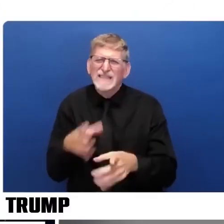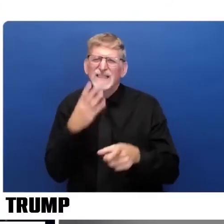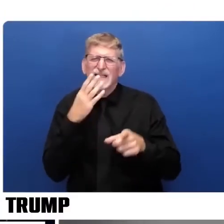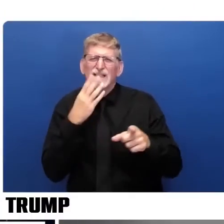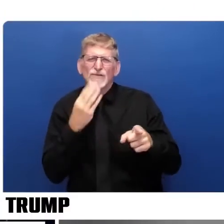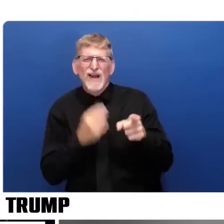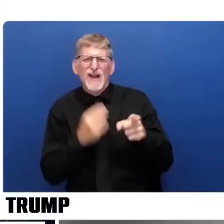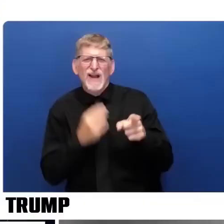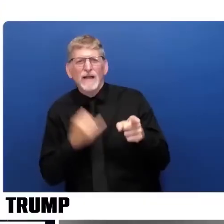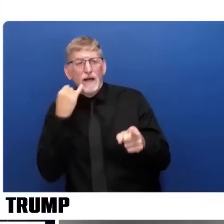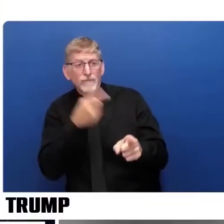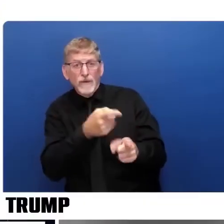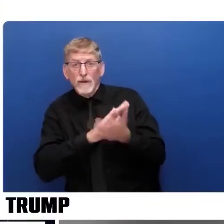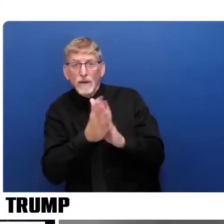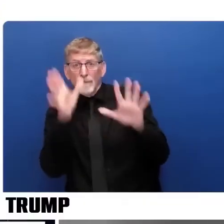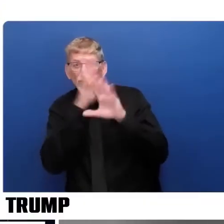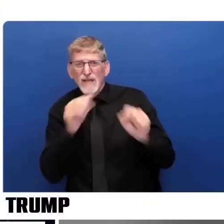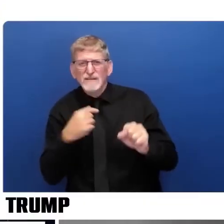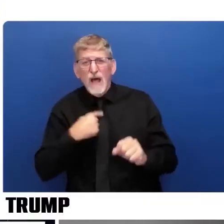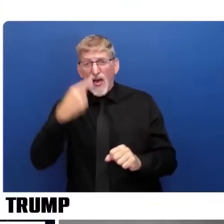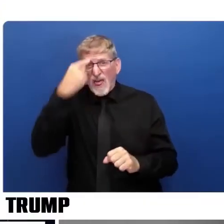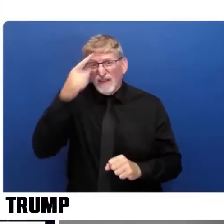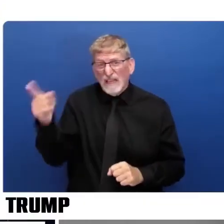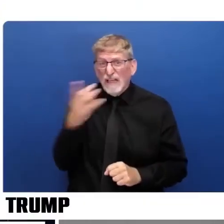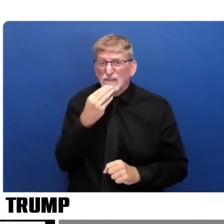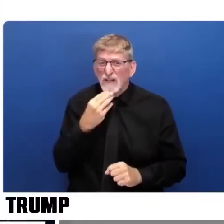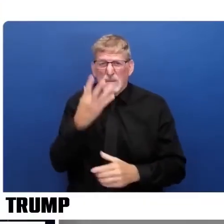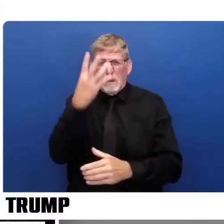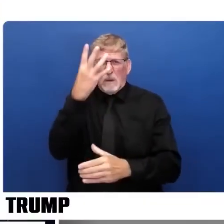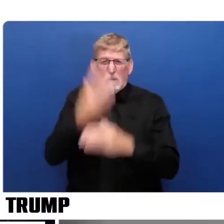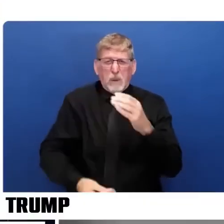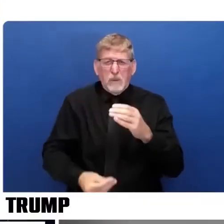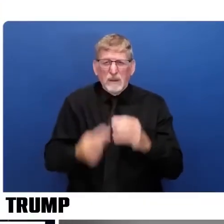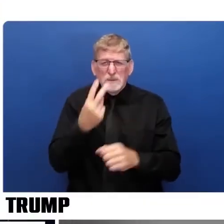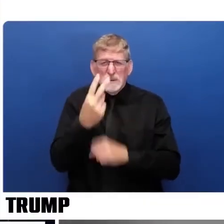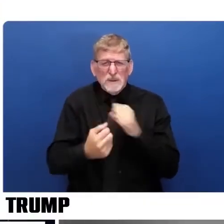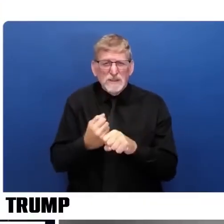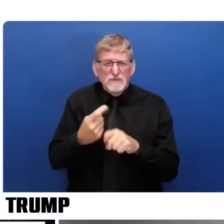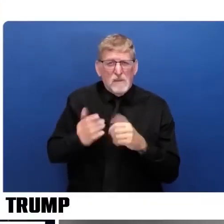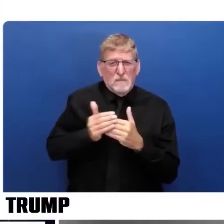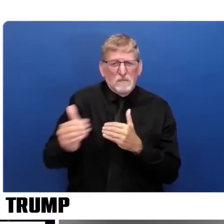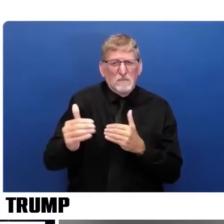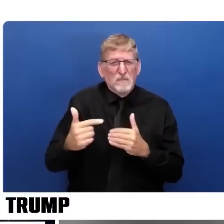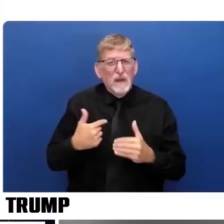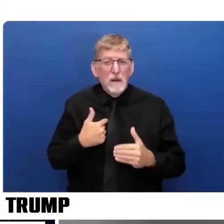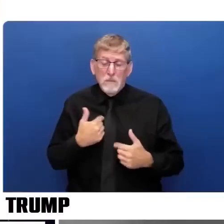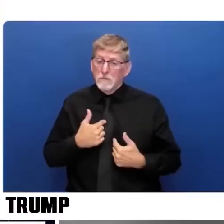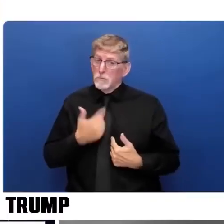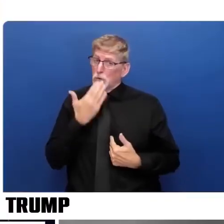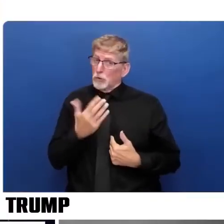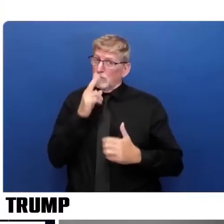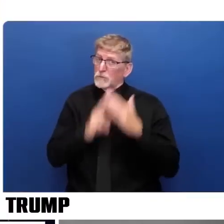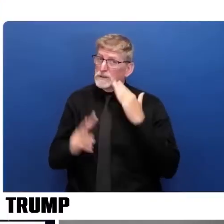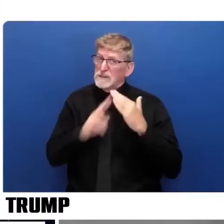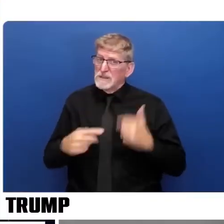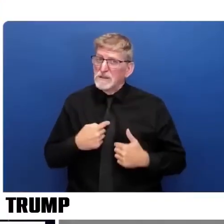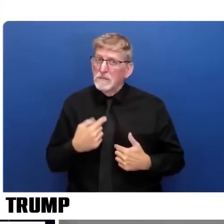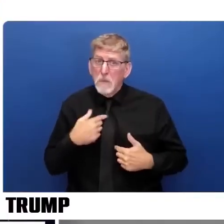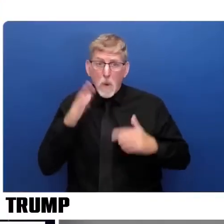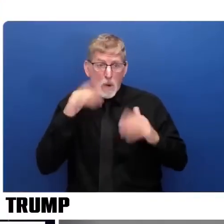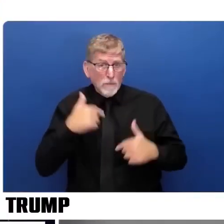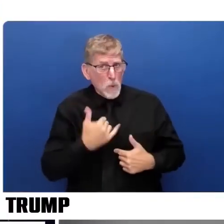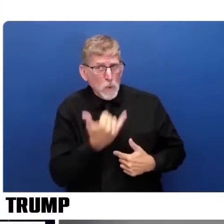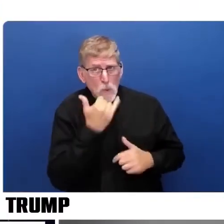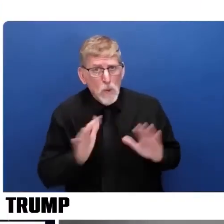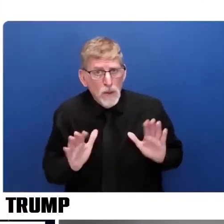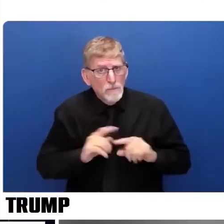not exist within 2 years from now. And I've been pretty good at predictions, and I hope I'm wrong about that one. She hates Israel. At the same time,